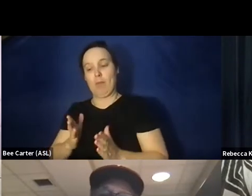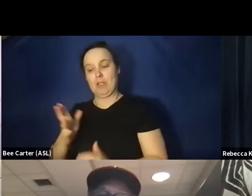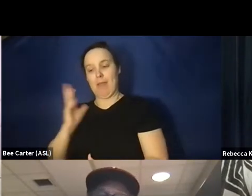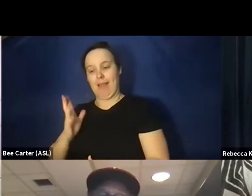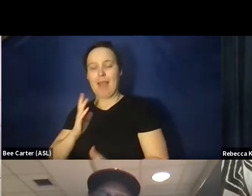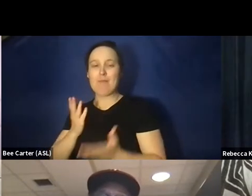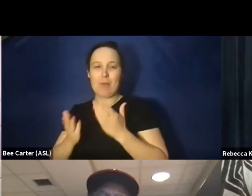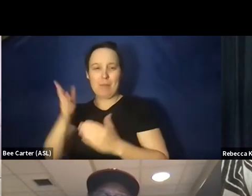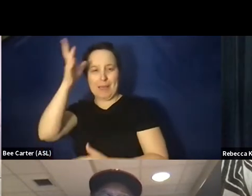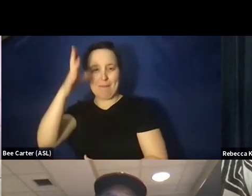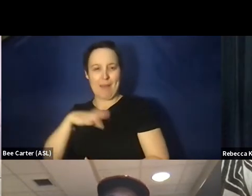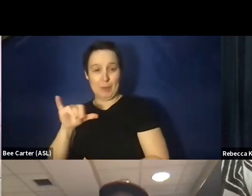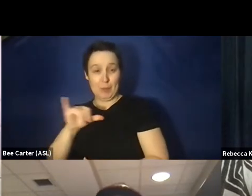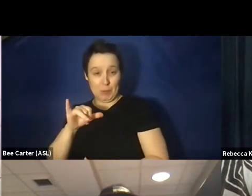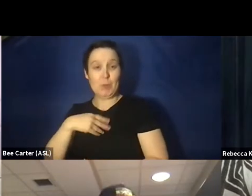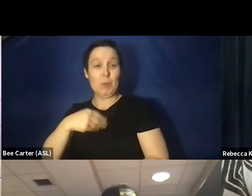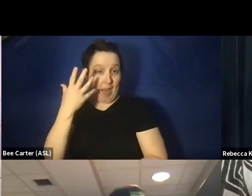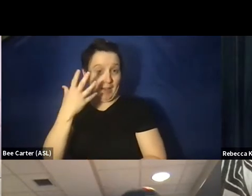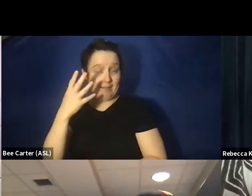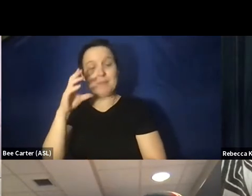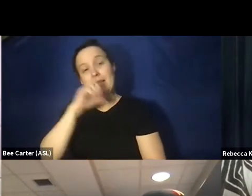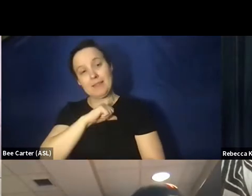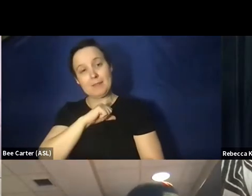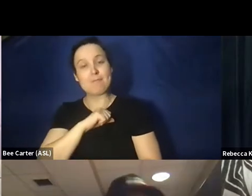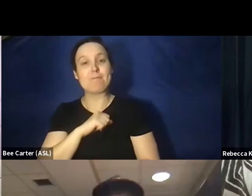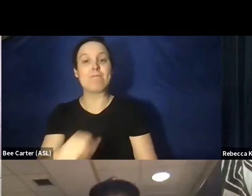men, white men, I'm guessing.